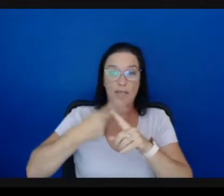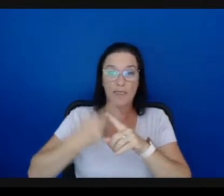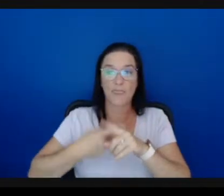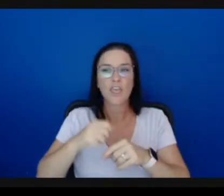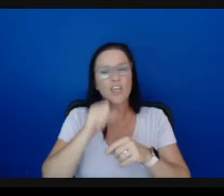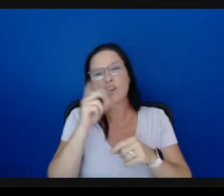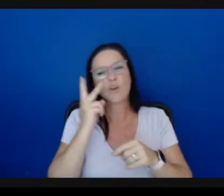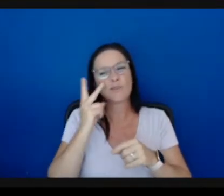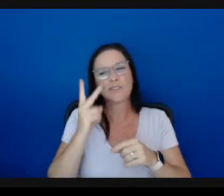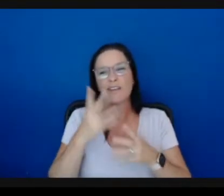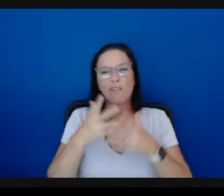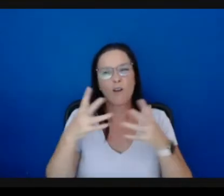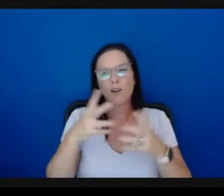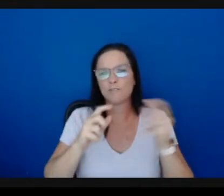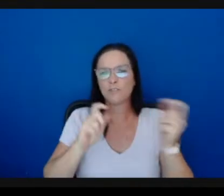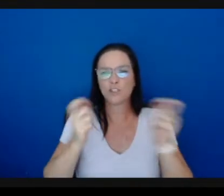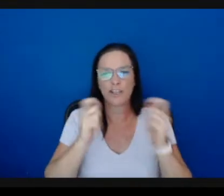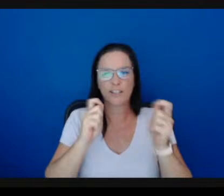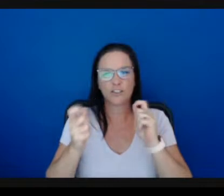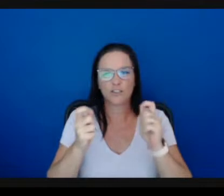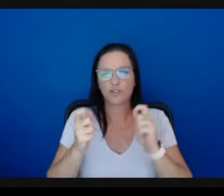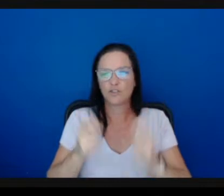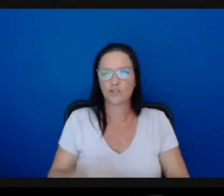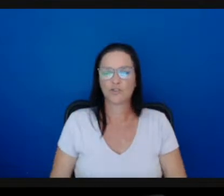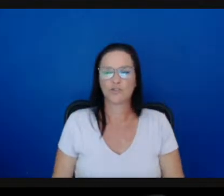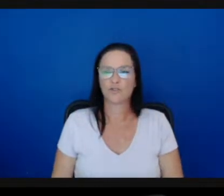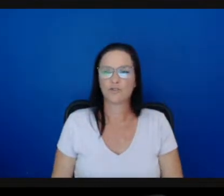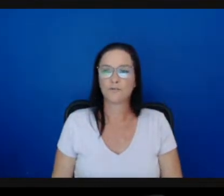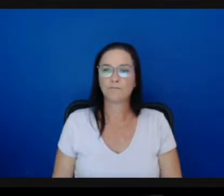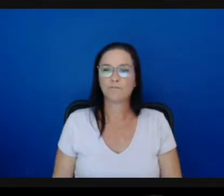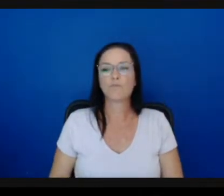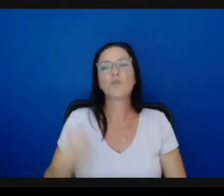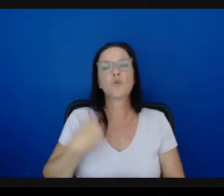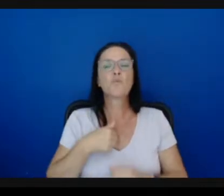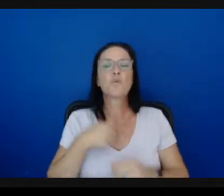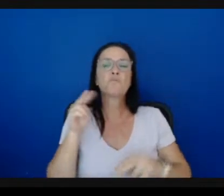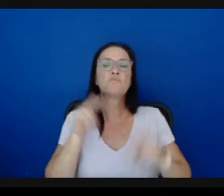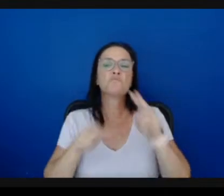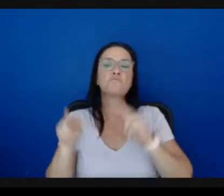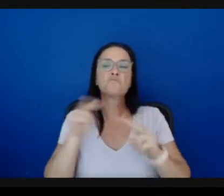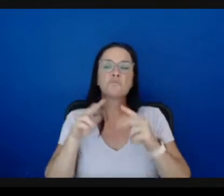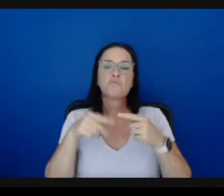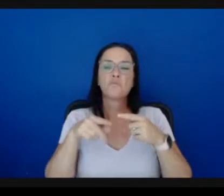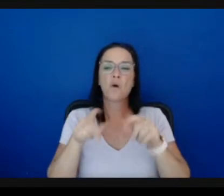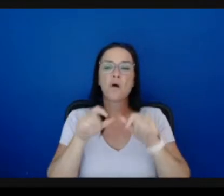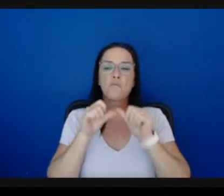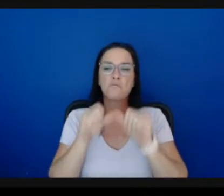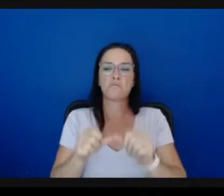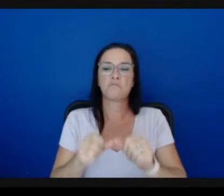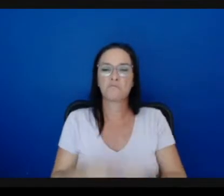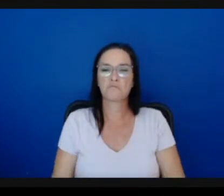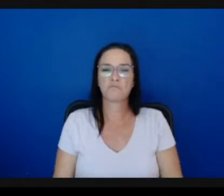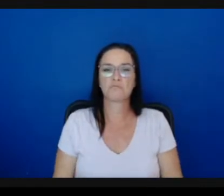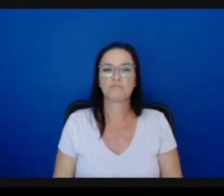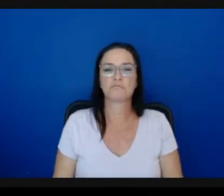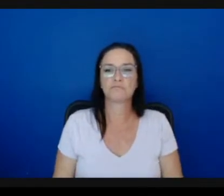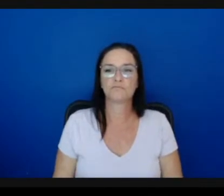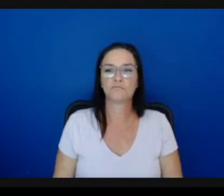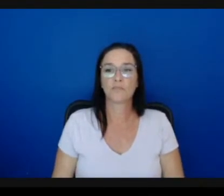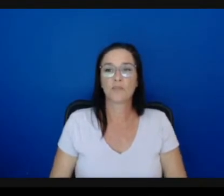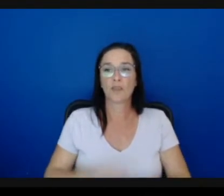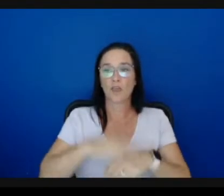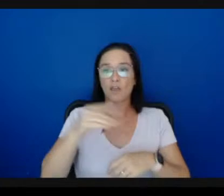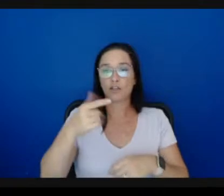much variation from month to month here. So we'll keep an eye on this as time moves forward. On our